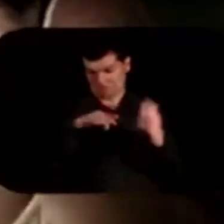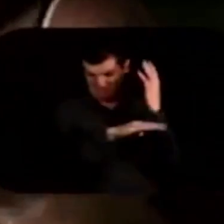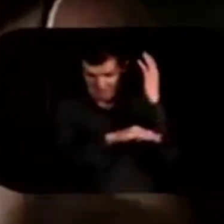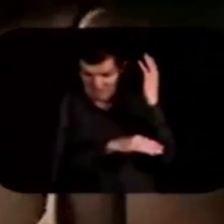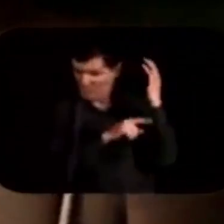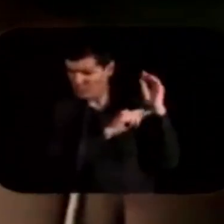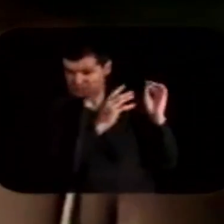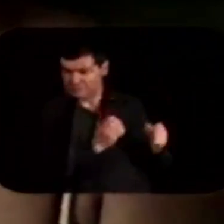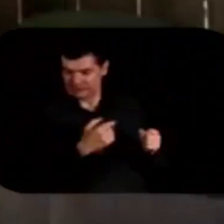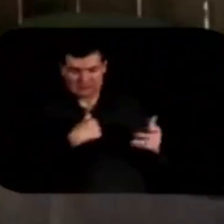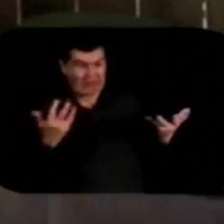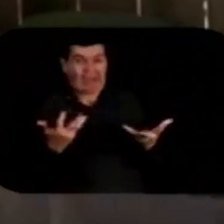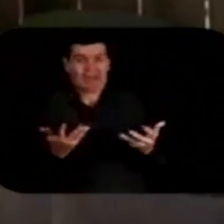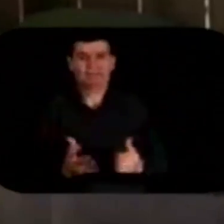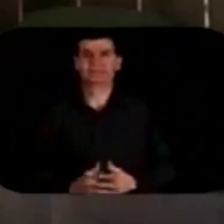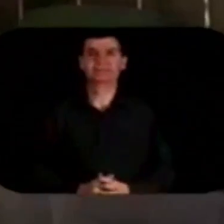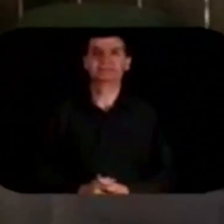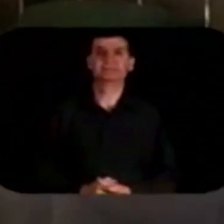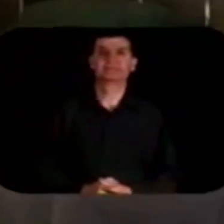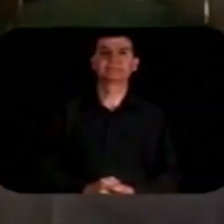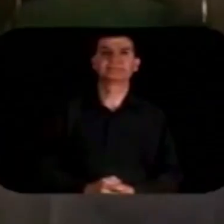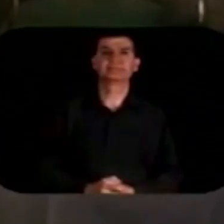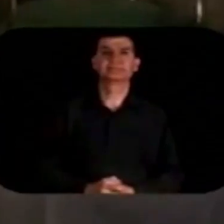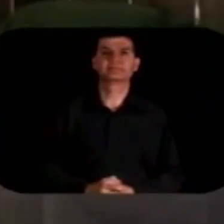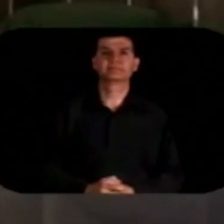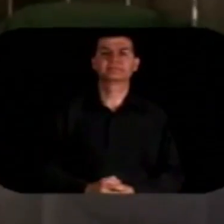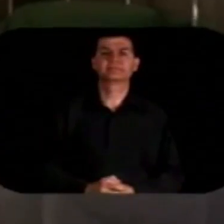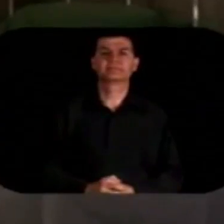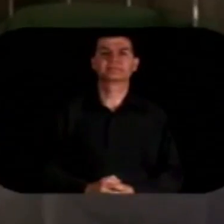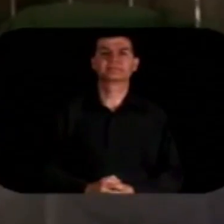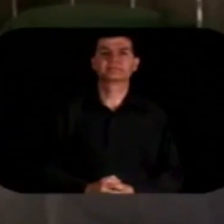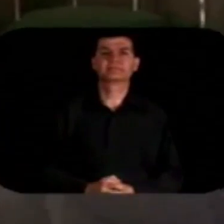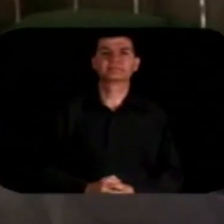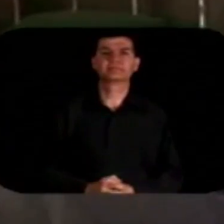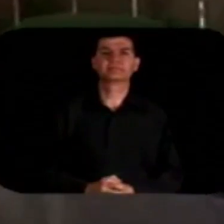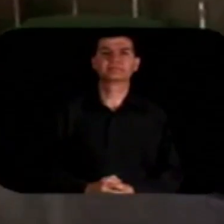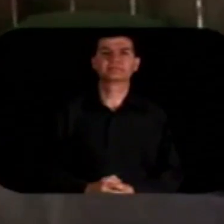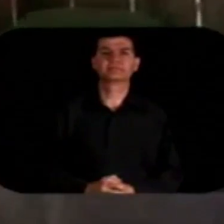I can't imagine what I would do without Piña myself.